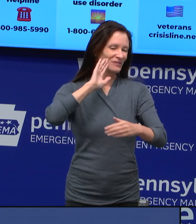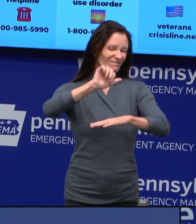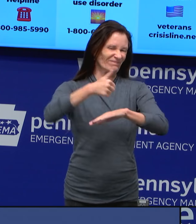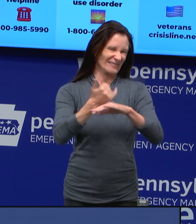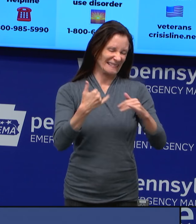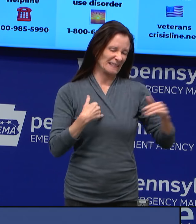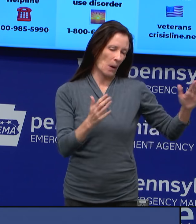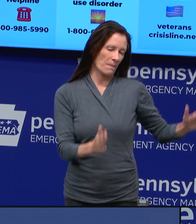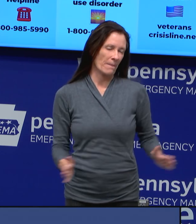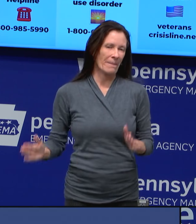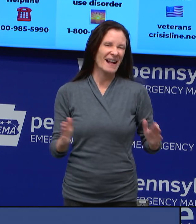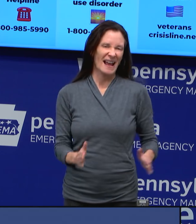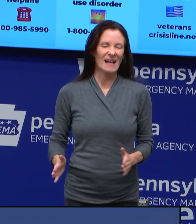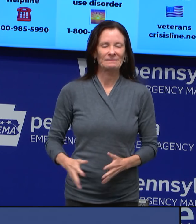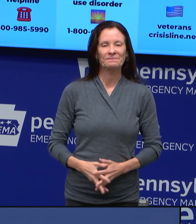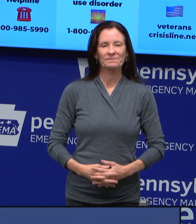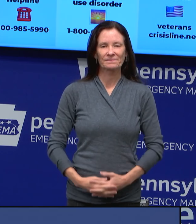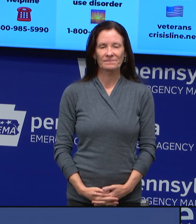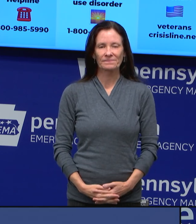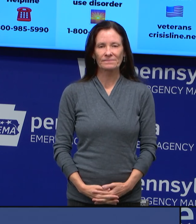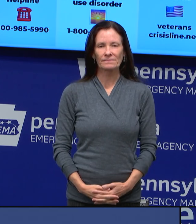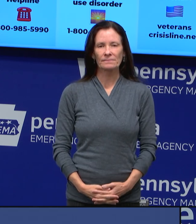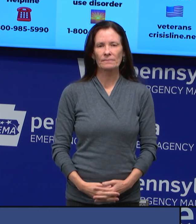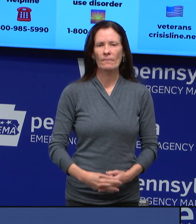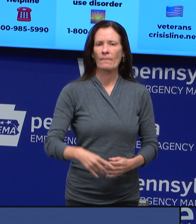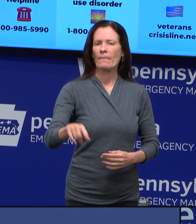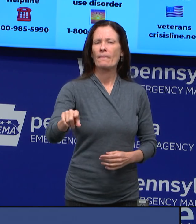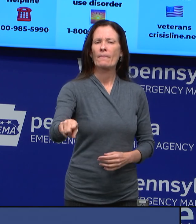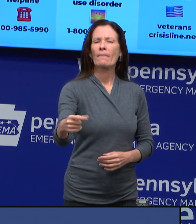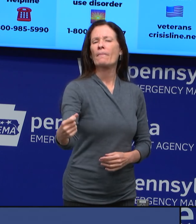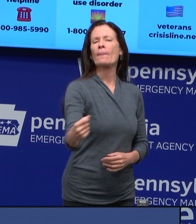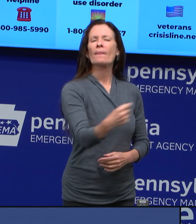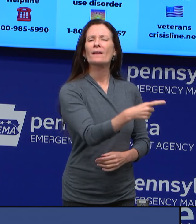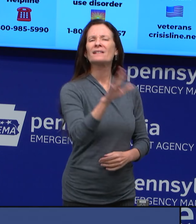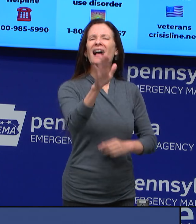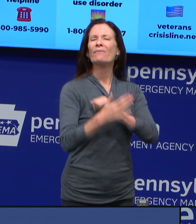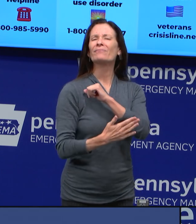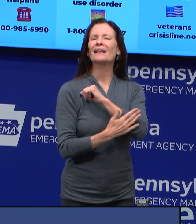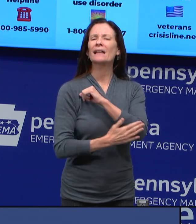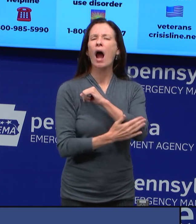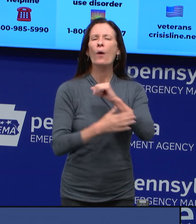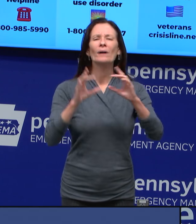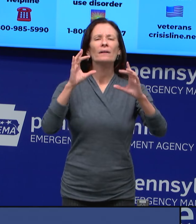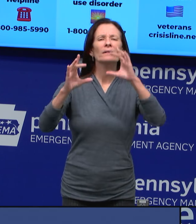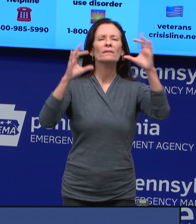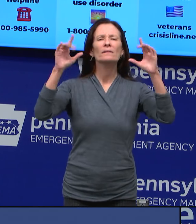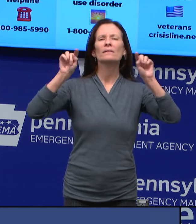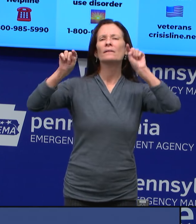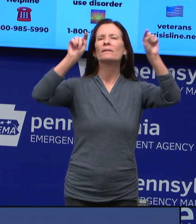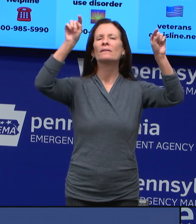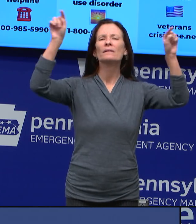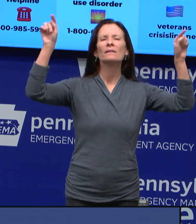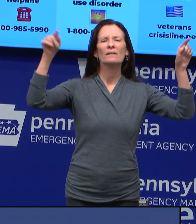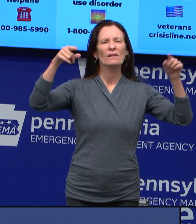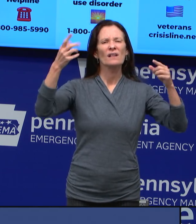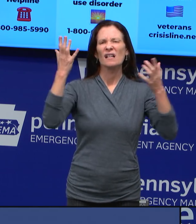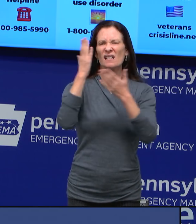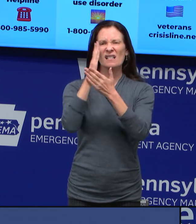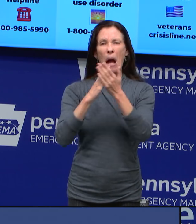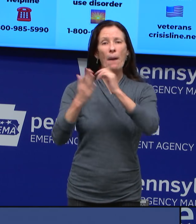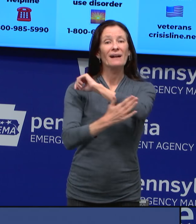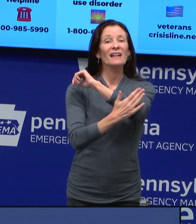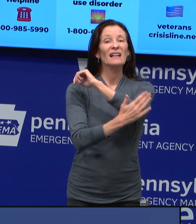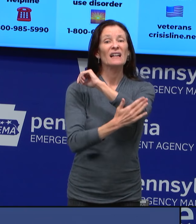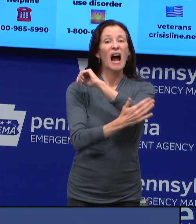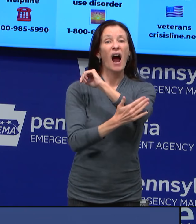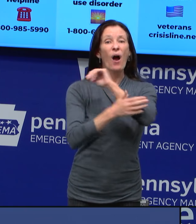in our viewing area where officials plan formal requests to be moved to a different region for reopening purposes. How would the state